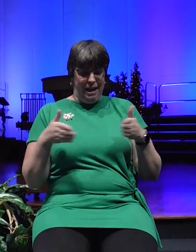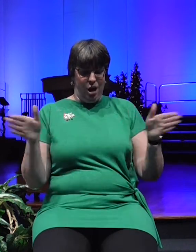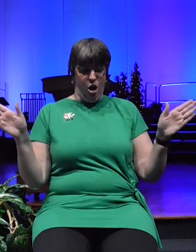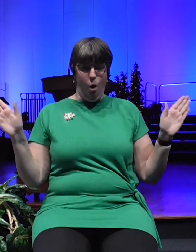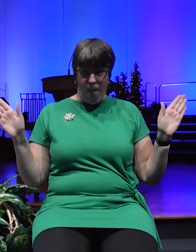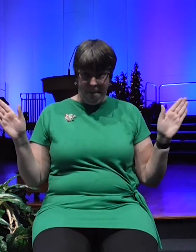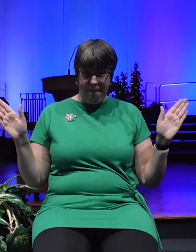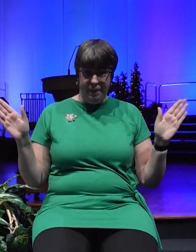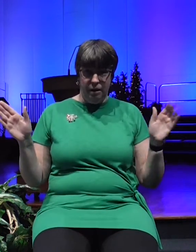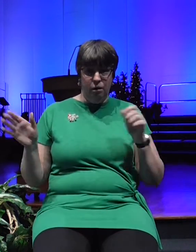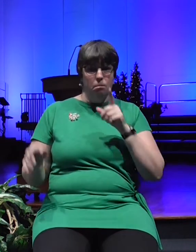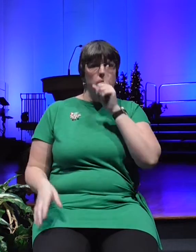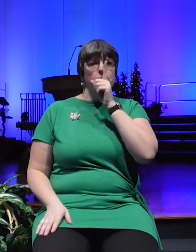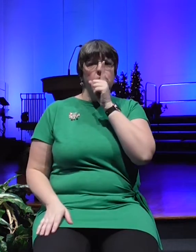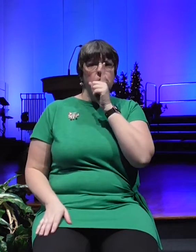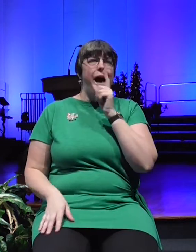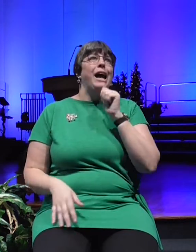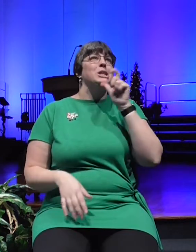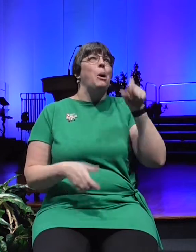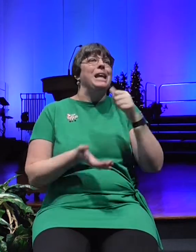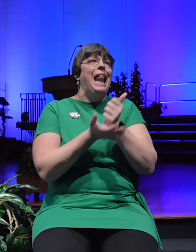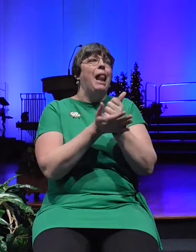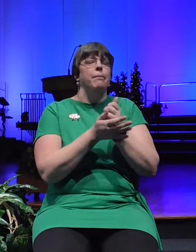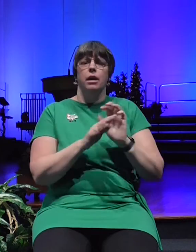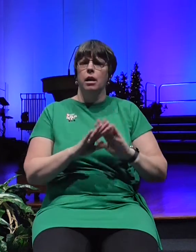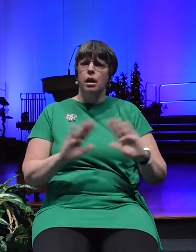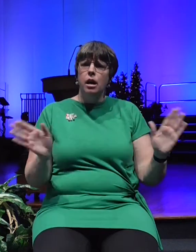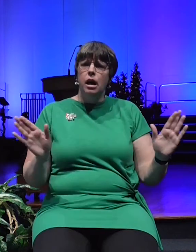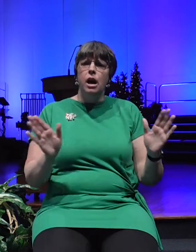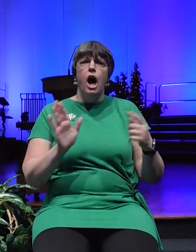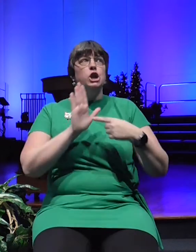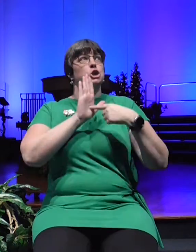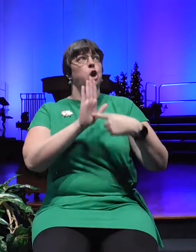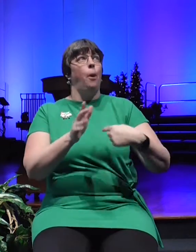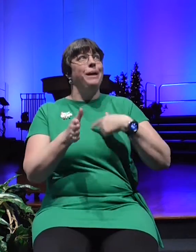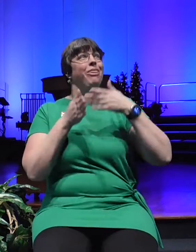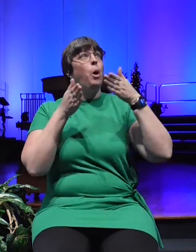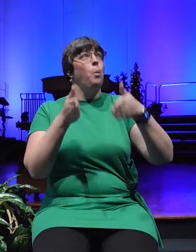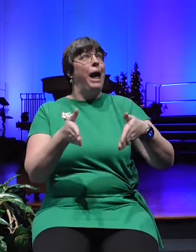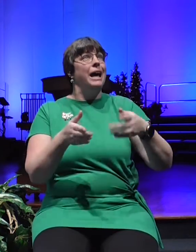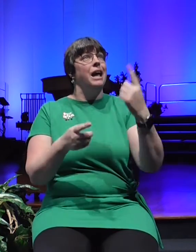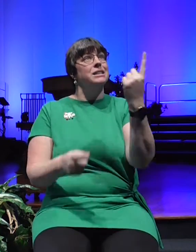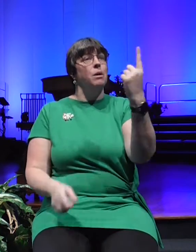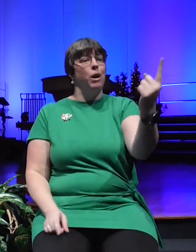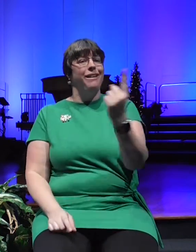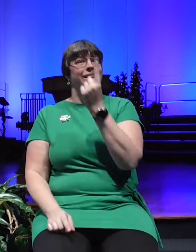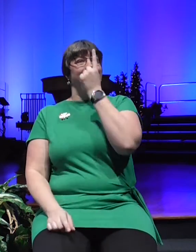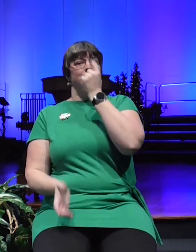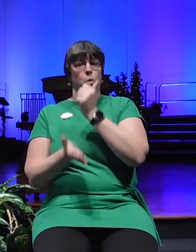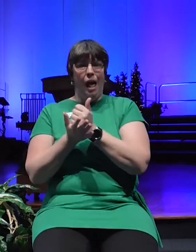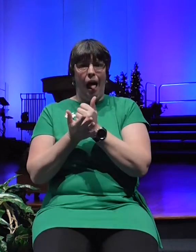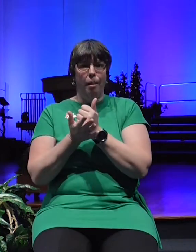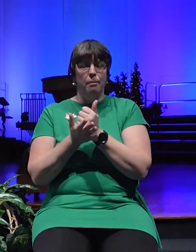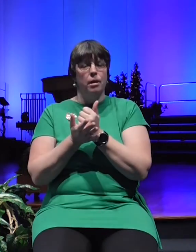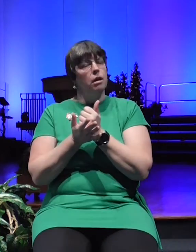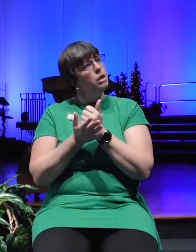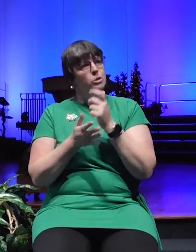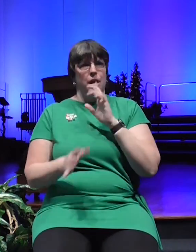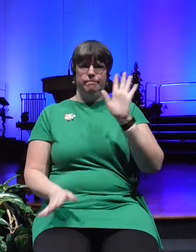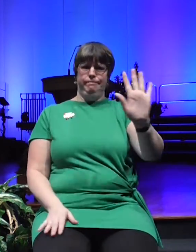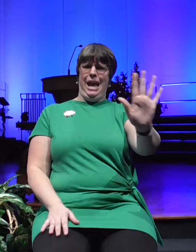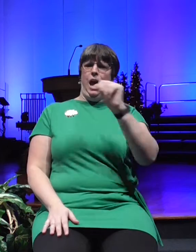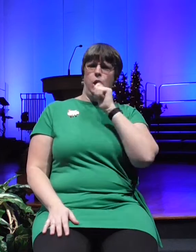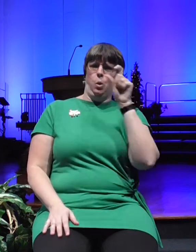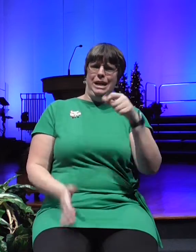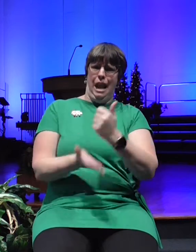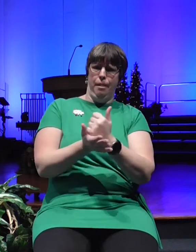I don't need any help. Show me the way, and someone comes up to help you to do that or get the way done, and you say,